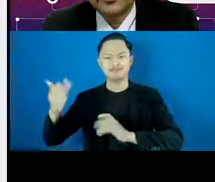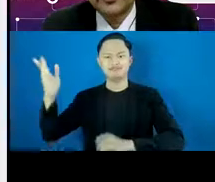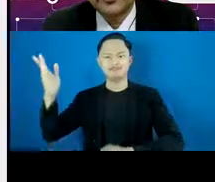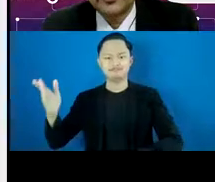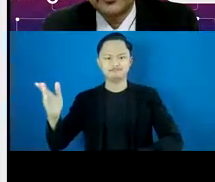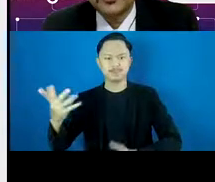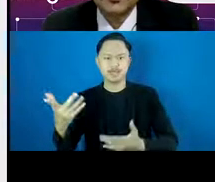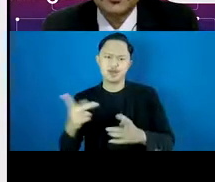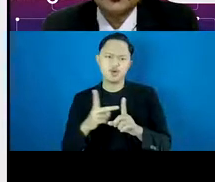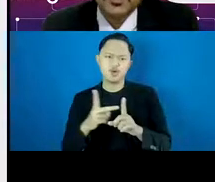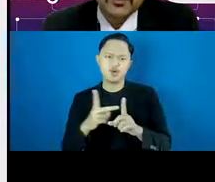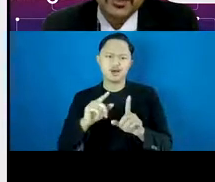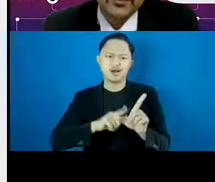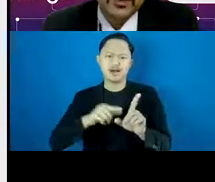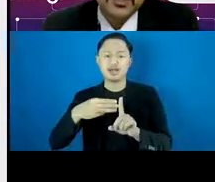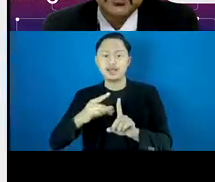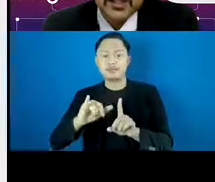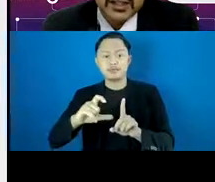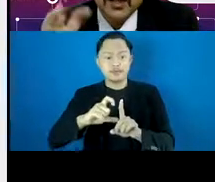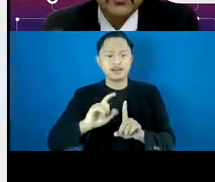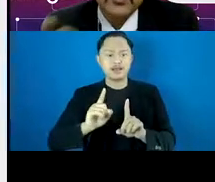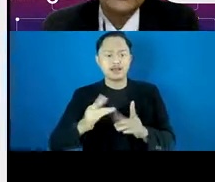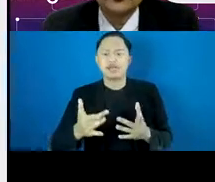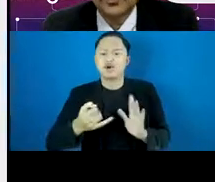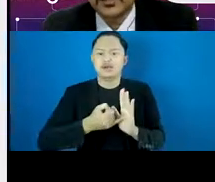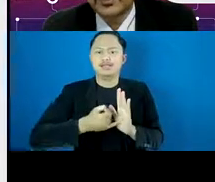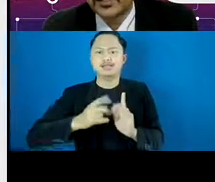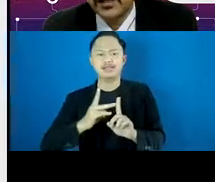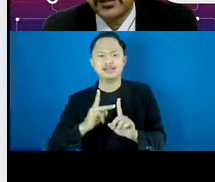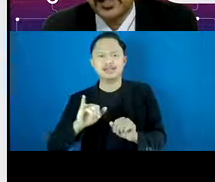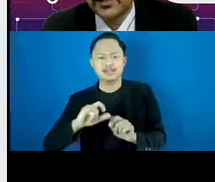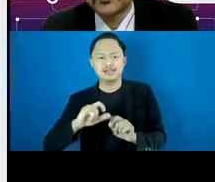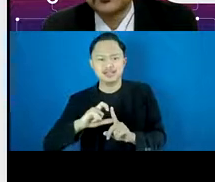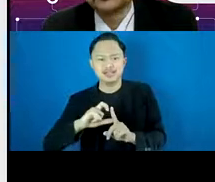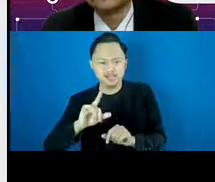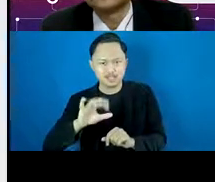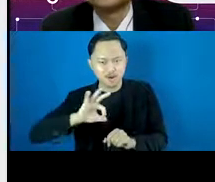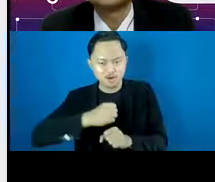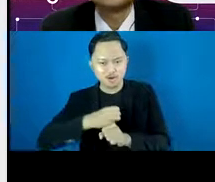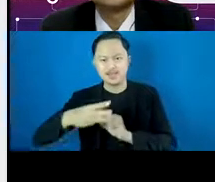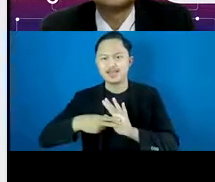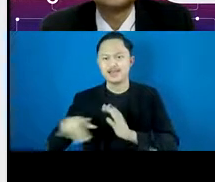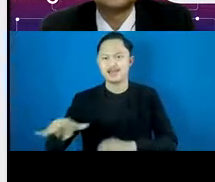hybrid electric buses, as well as the hydrogen fuel cell buses. Very few are getting into that as of now.